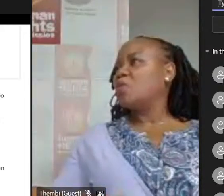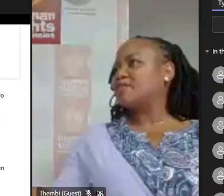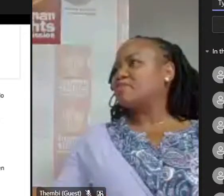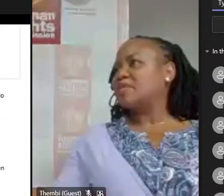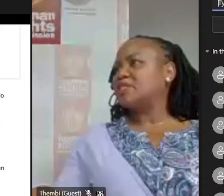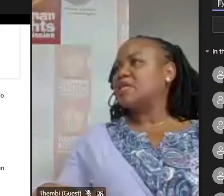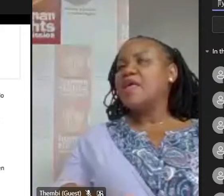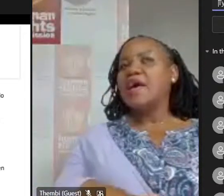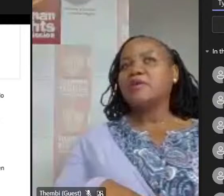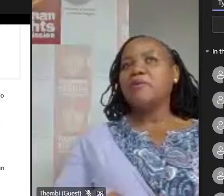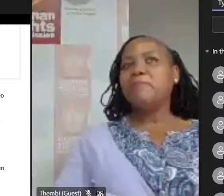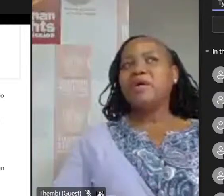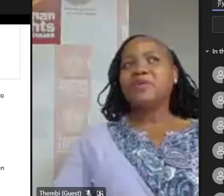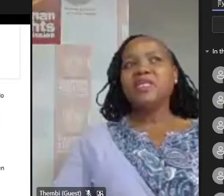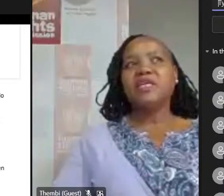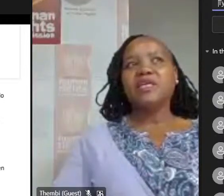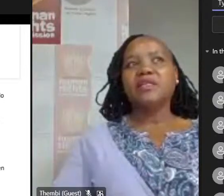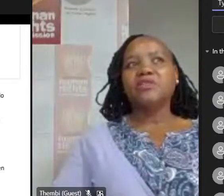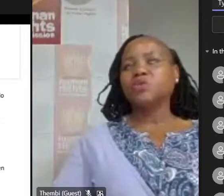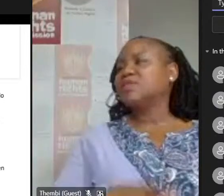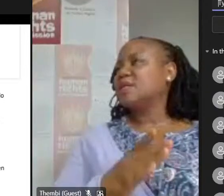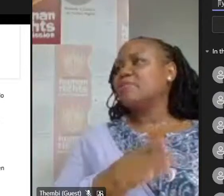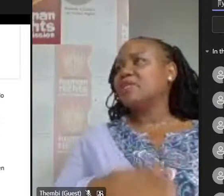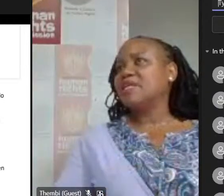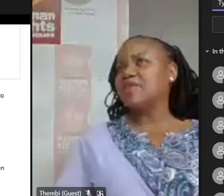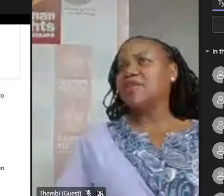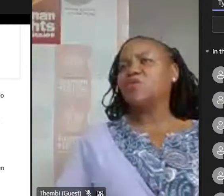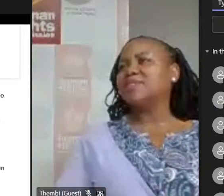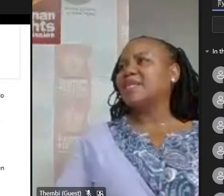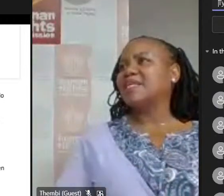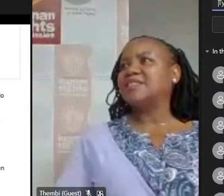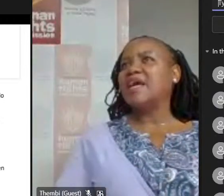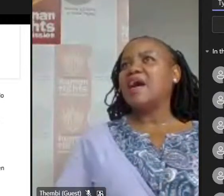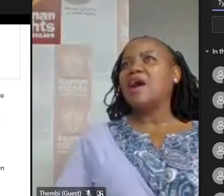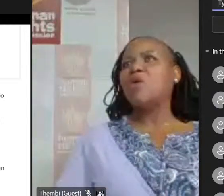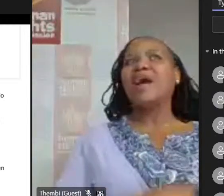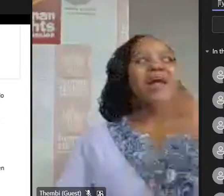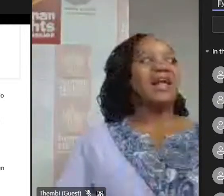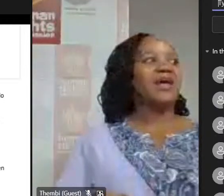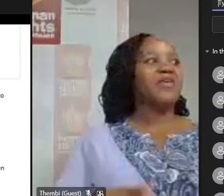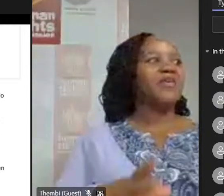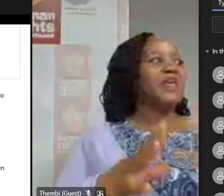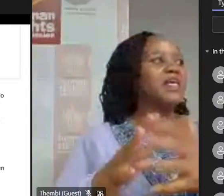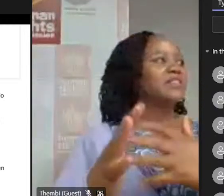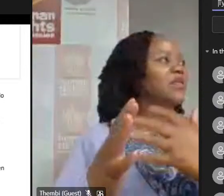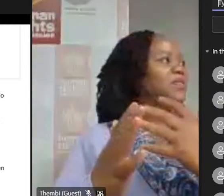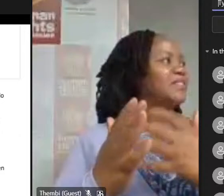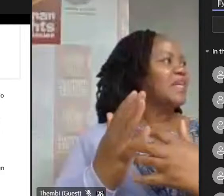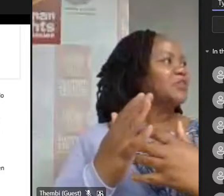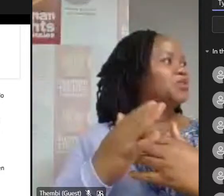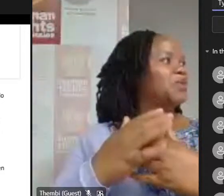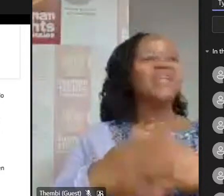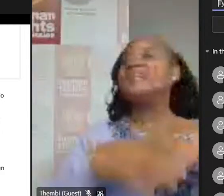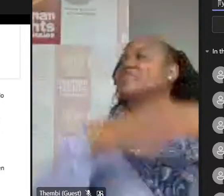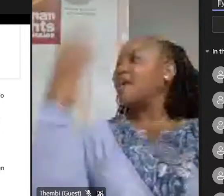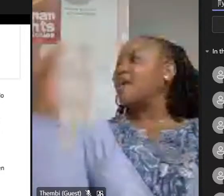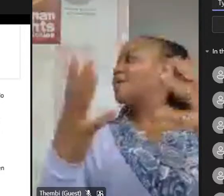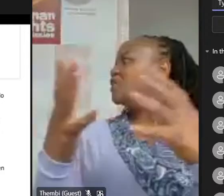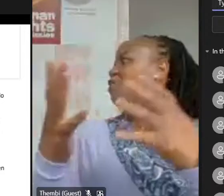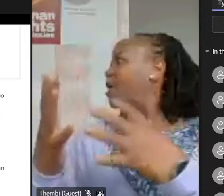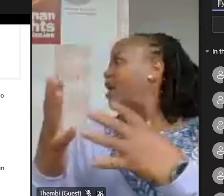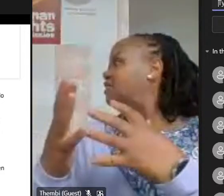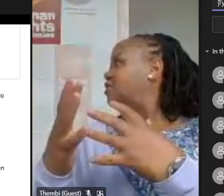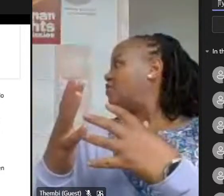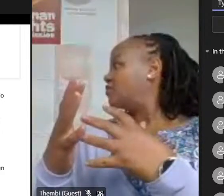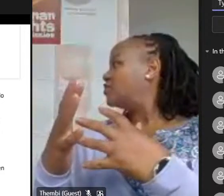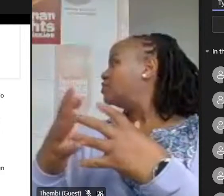what works best. I remember reading in social media, I think it was last year, how Ghana has now decided to rethink the